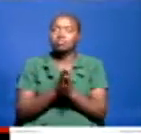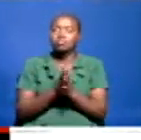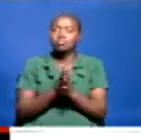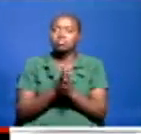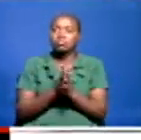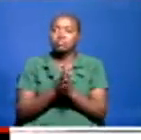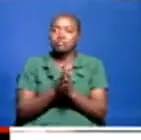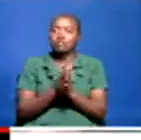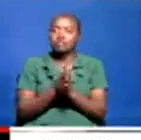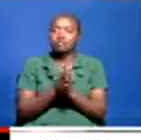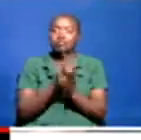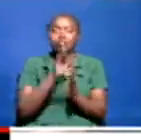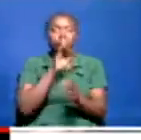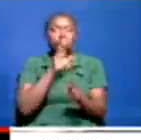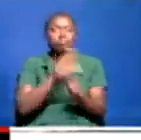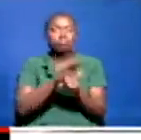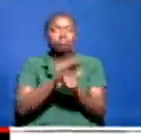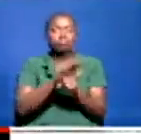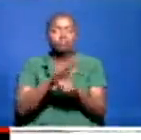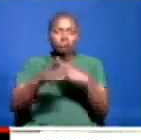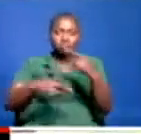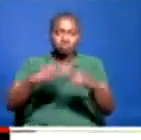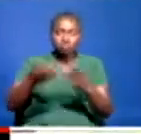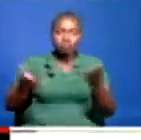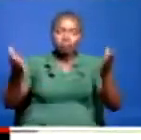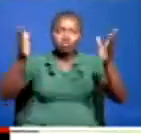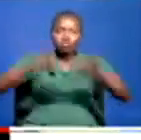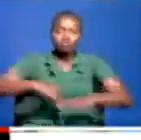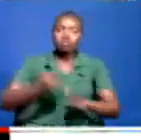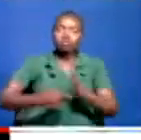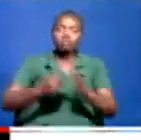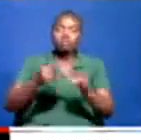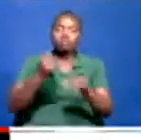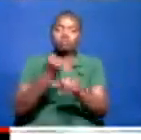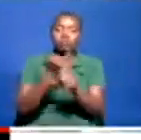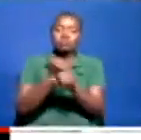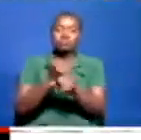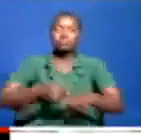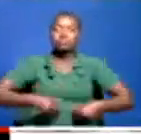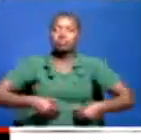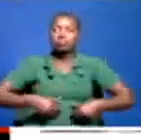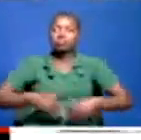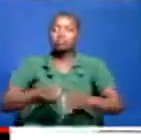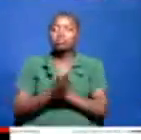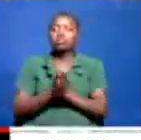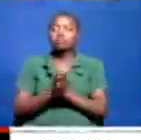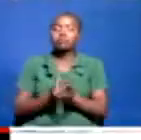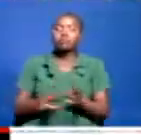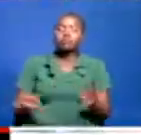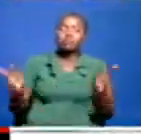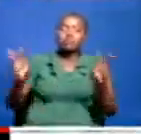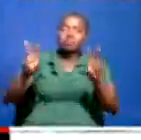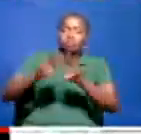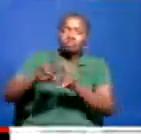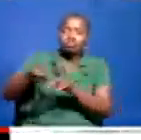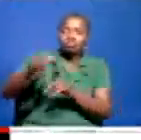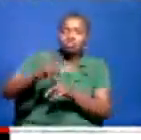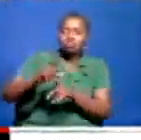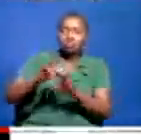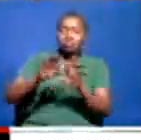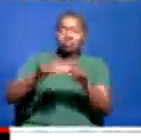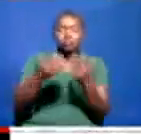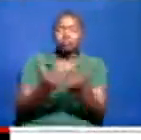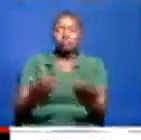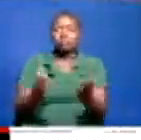Odinga, promising to revive collapsed industries that would create jobs for youth, embrace a value addition to agricultural produce, and